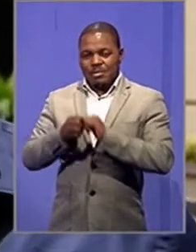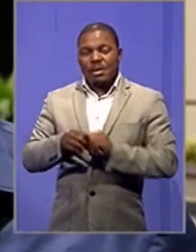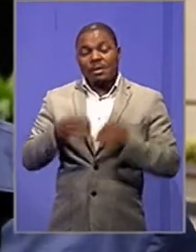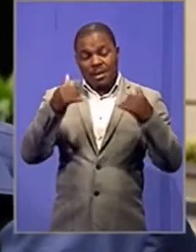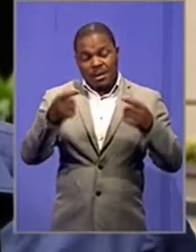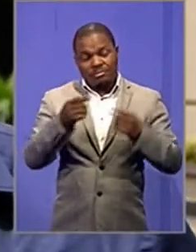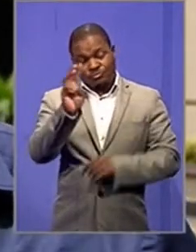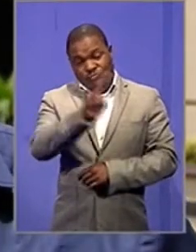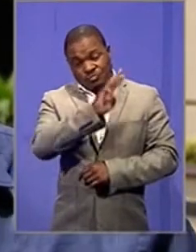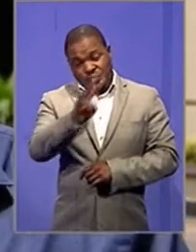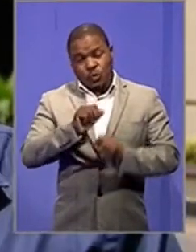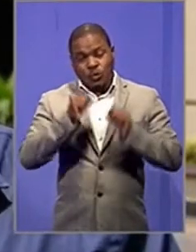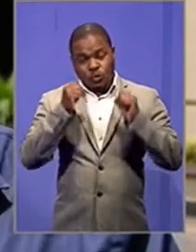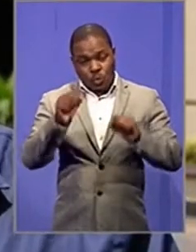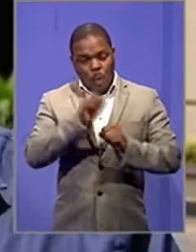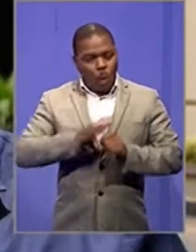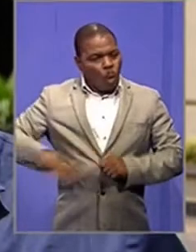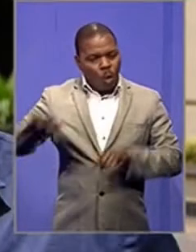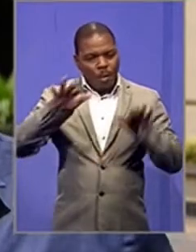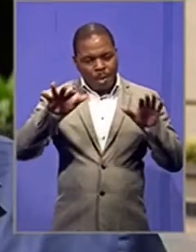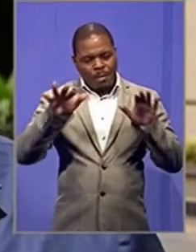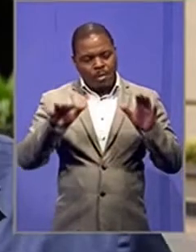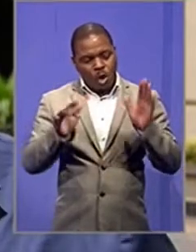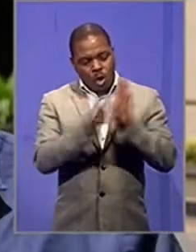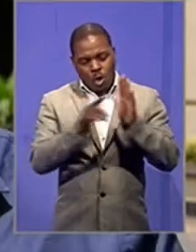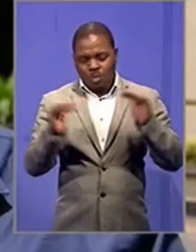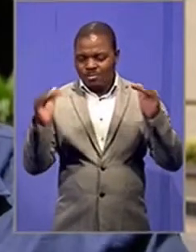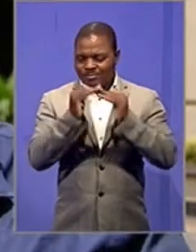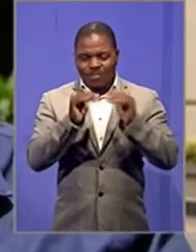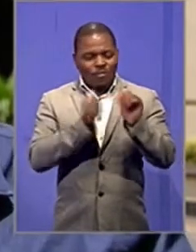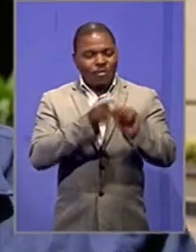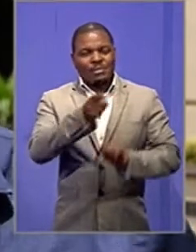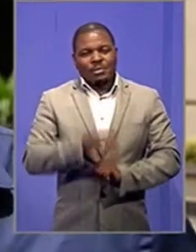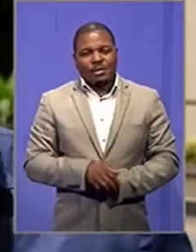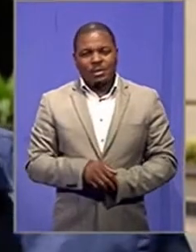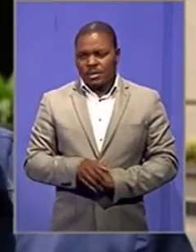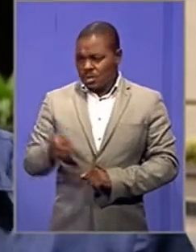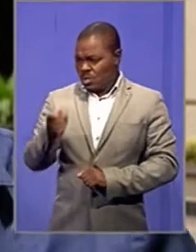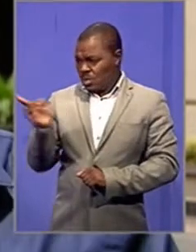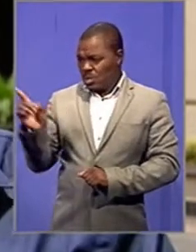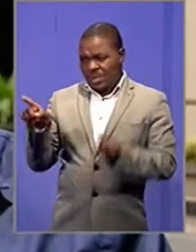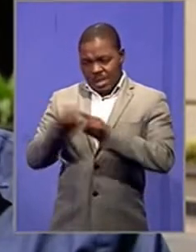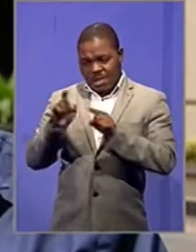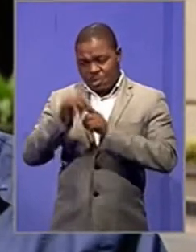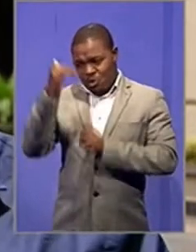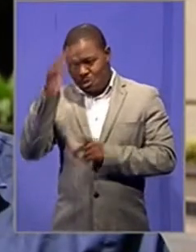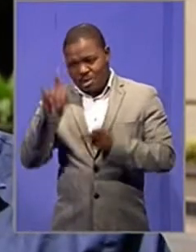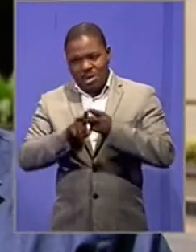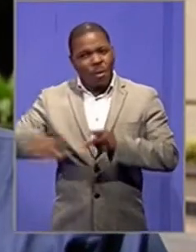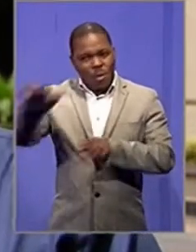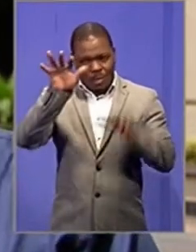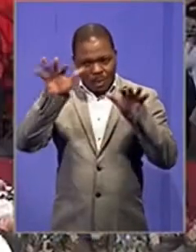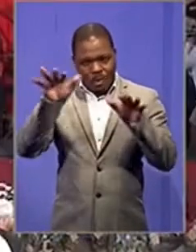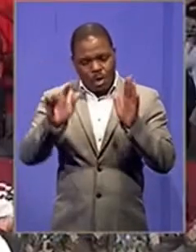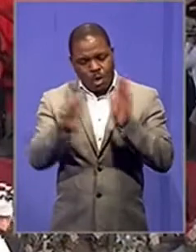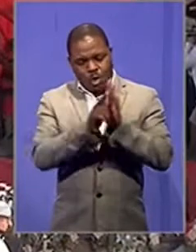out that all are equal before the law. And it doesn't matter if you're a former president or an ordinary citizen, the rules will apply equally to